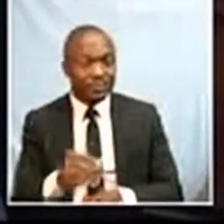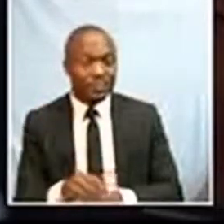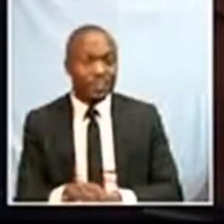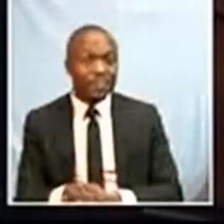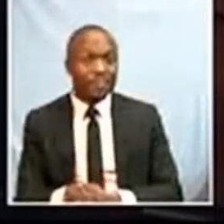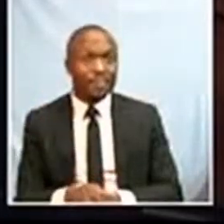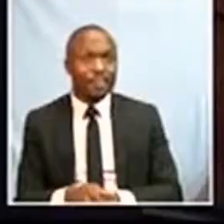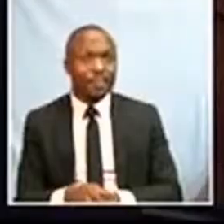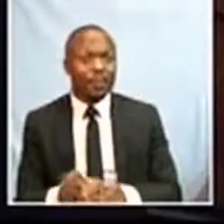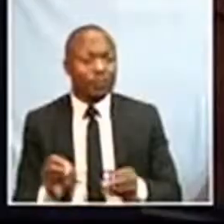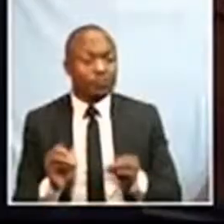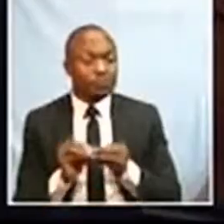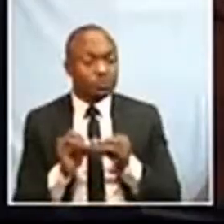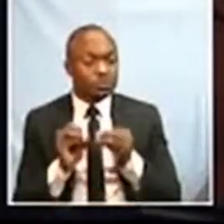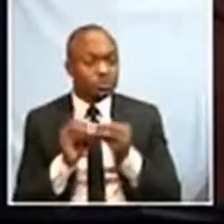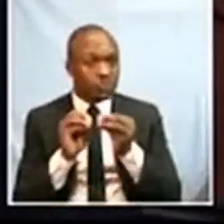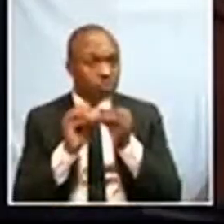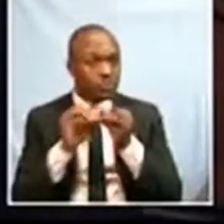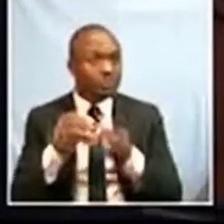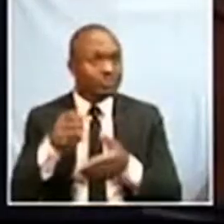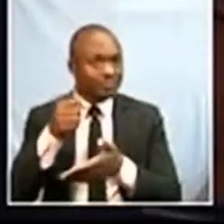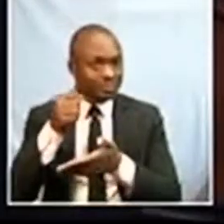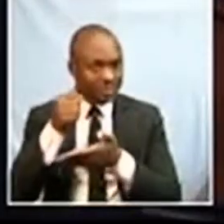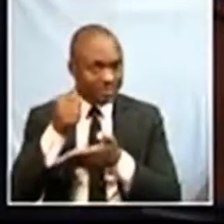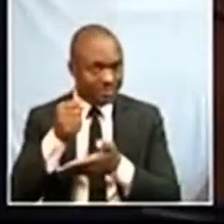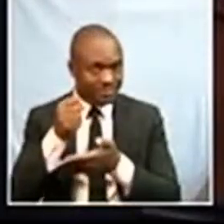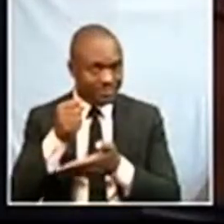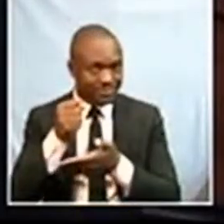of the total costs,